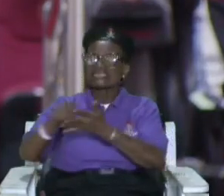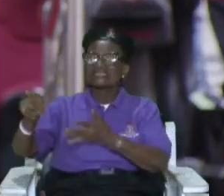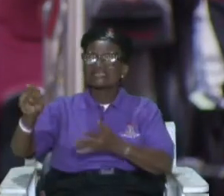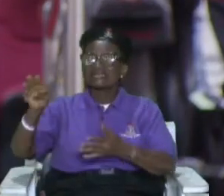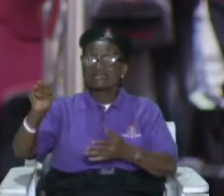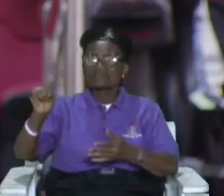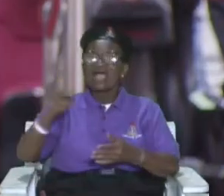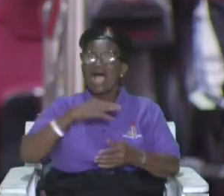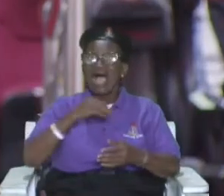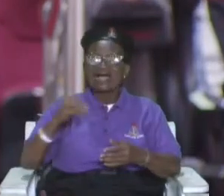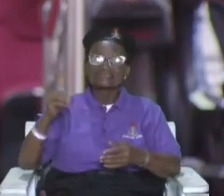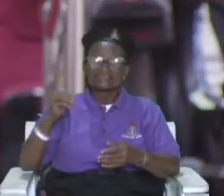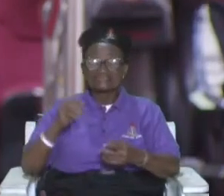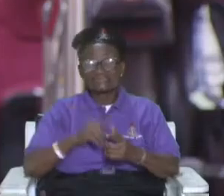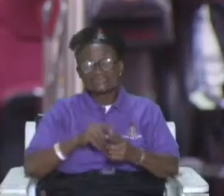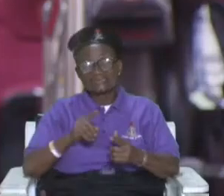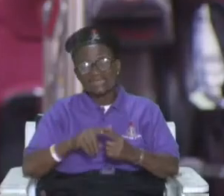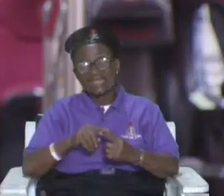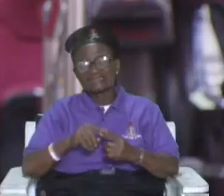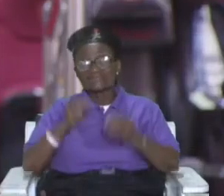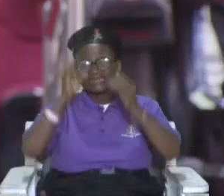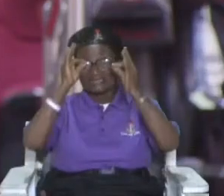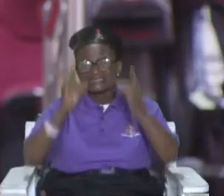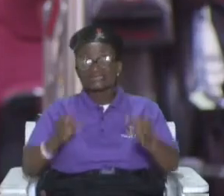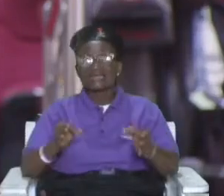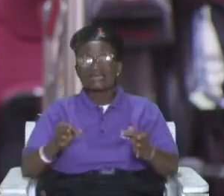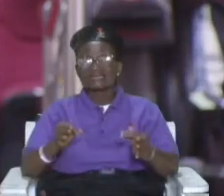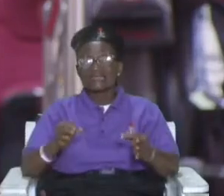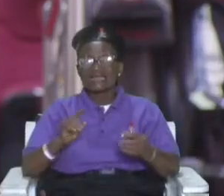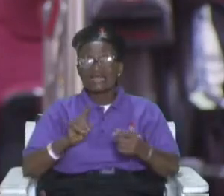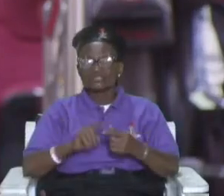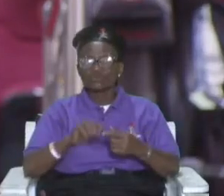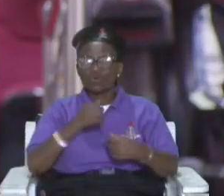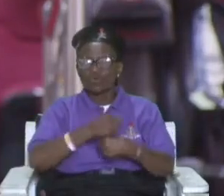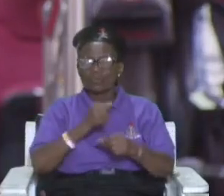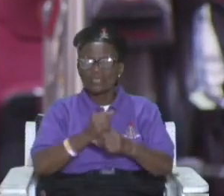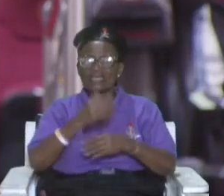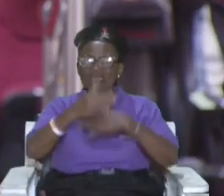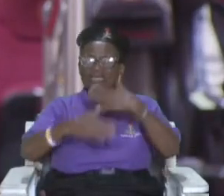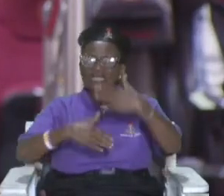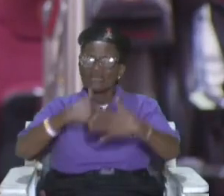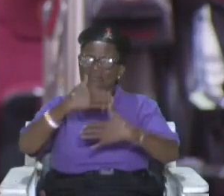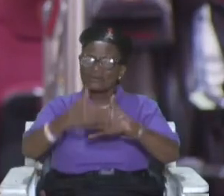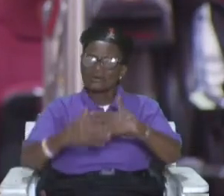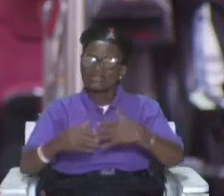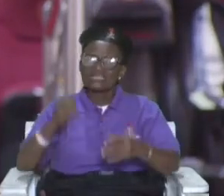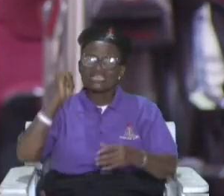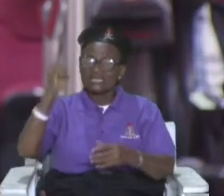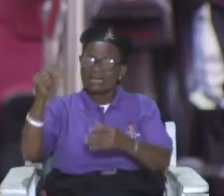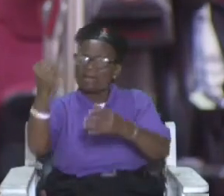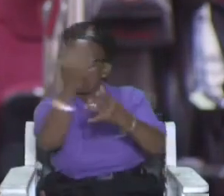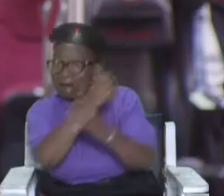and then decided to make progress. He grabbed Peter